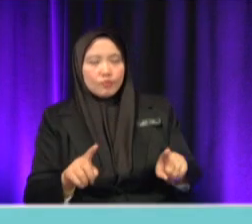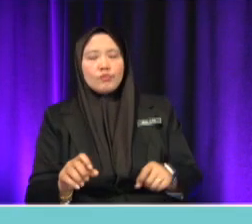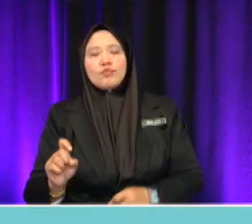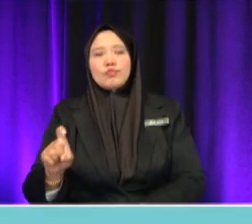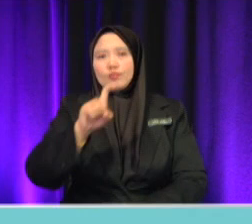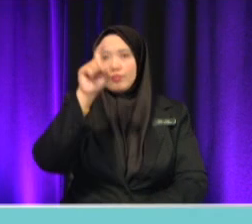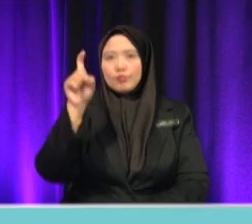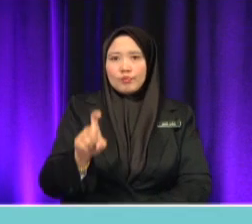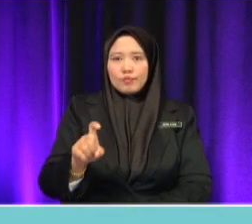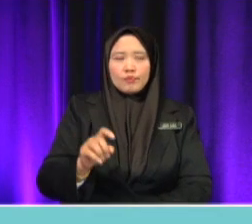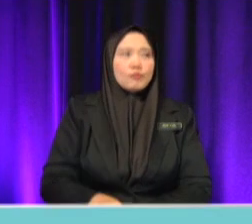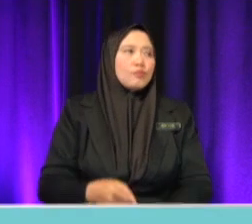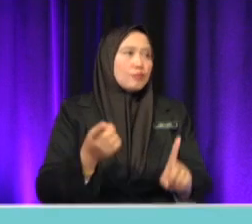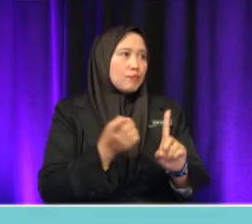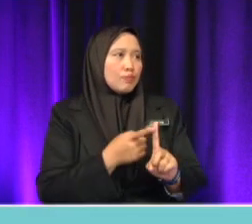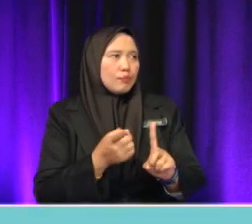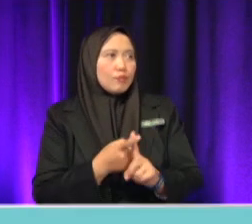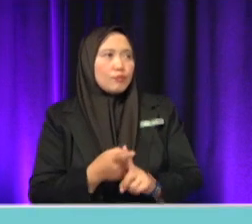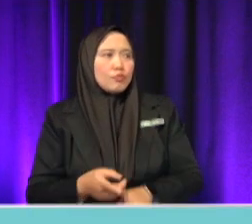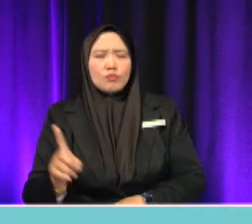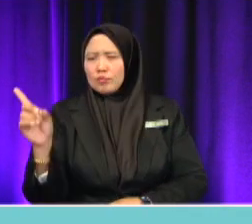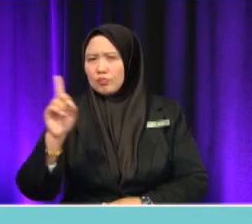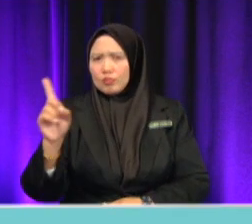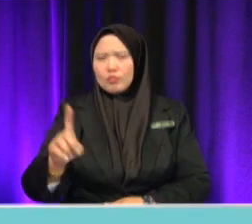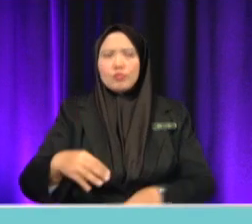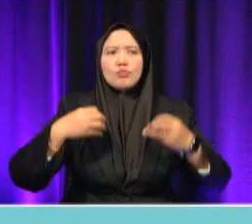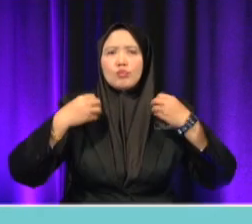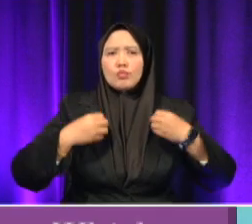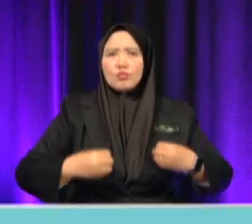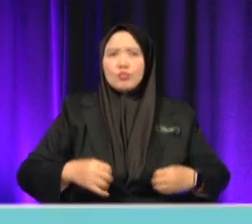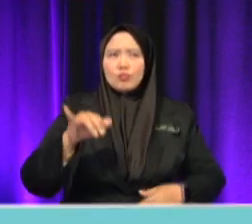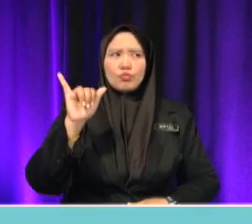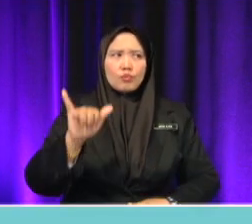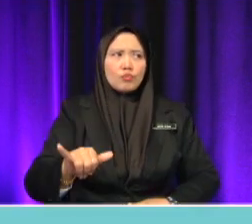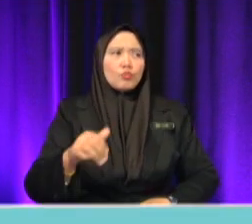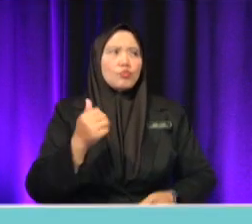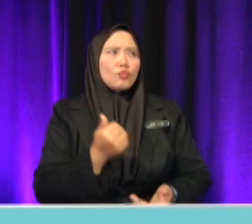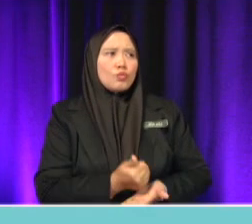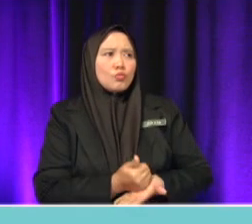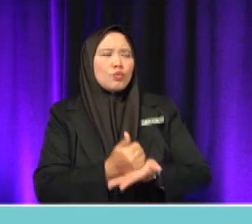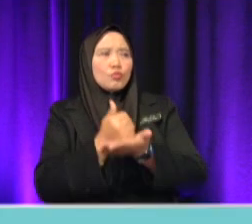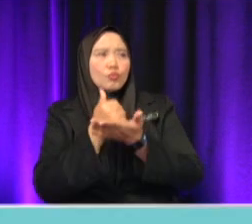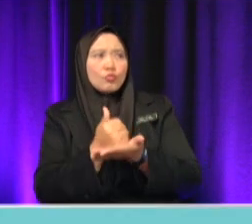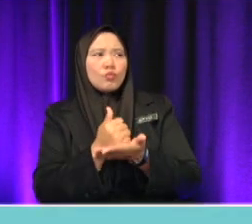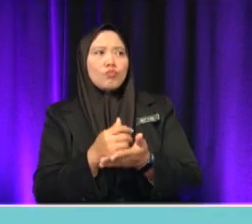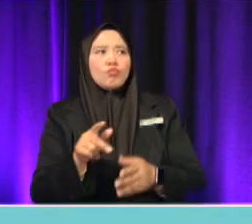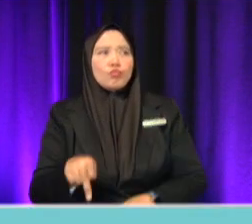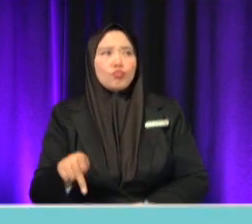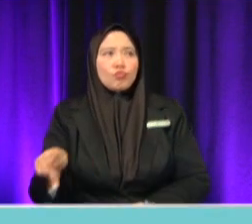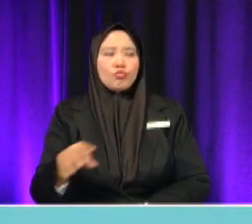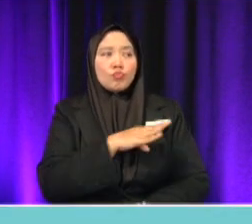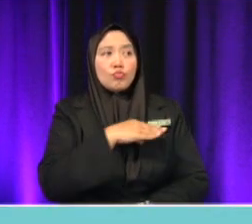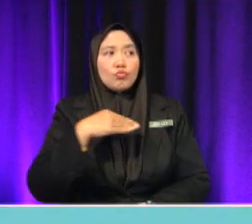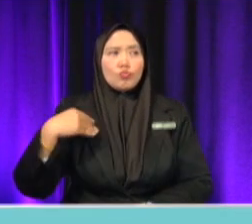First, you need to identify which charities help people, and second, which charities help nature